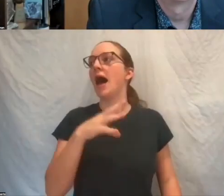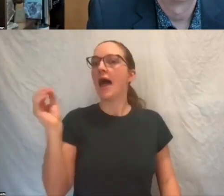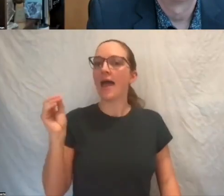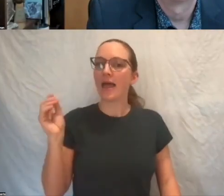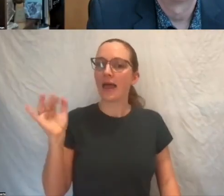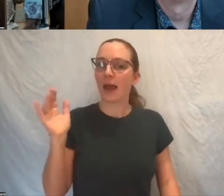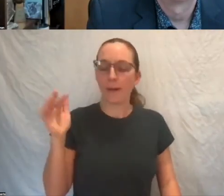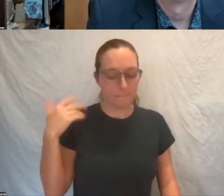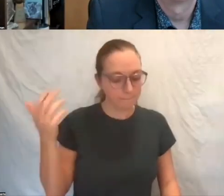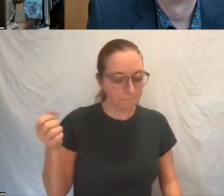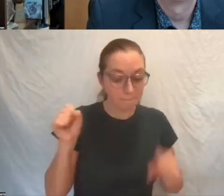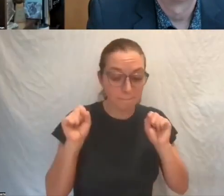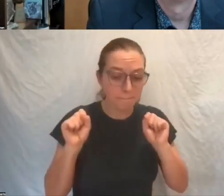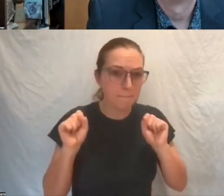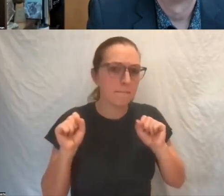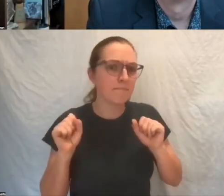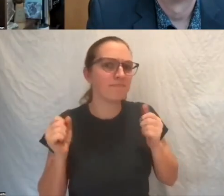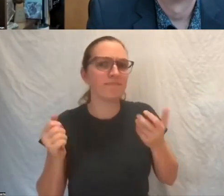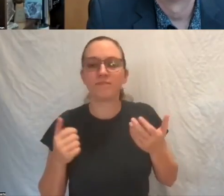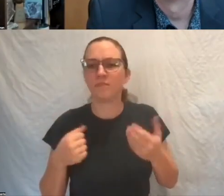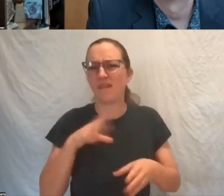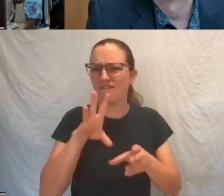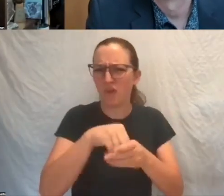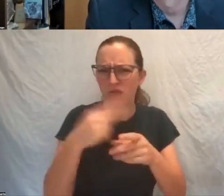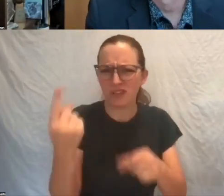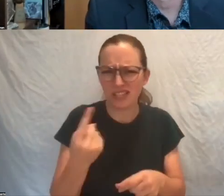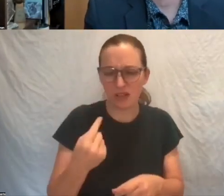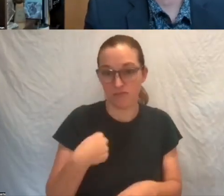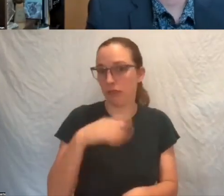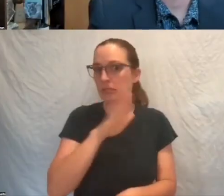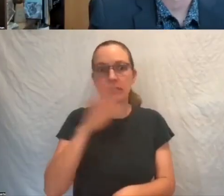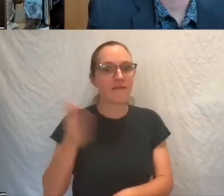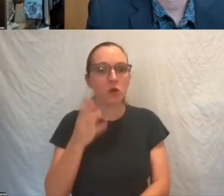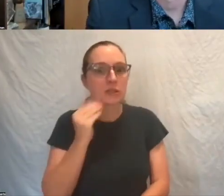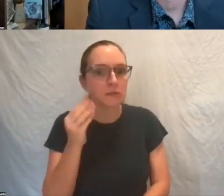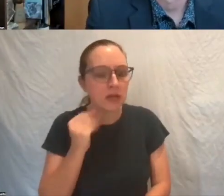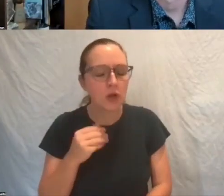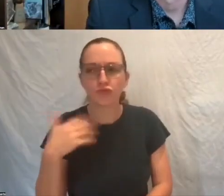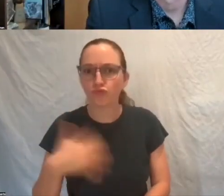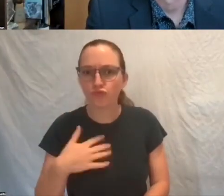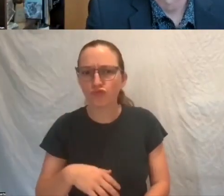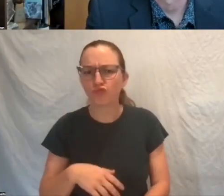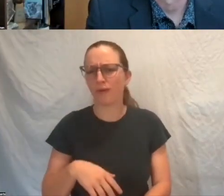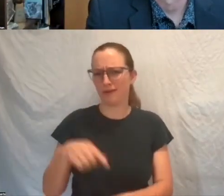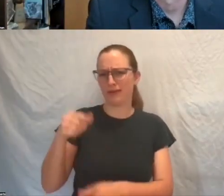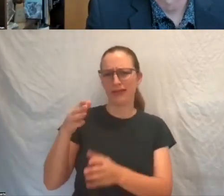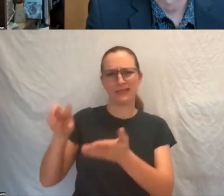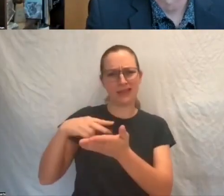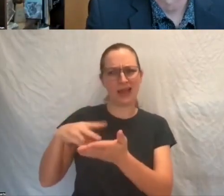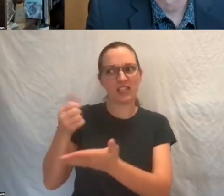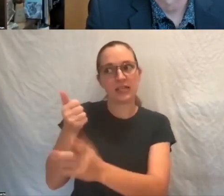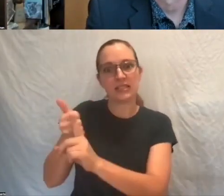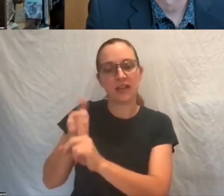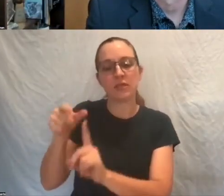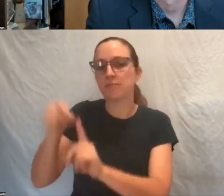to do something that I had never done. And it's such an art form. And that scene was really cool to say a